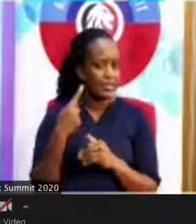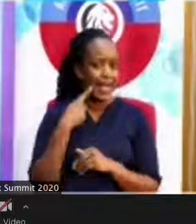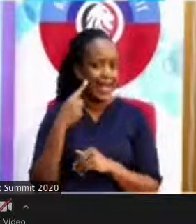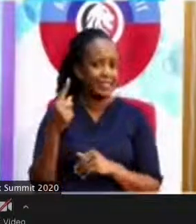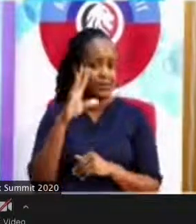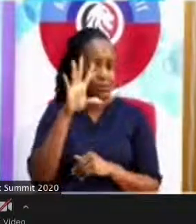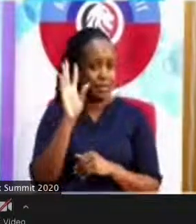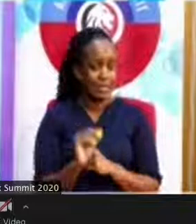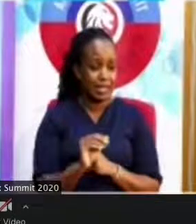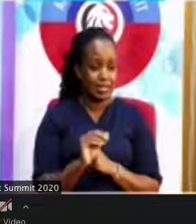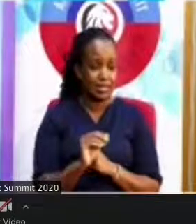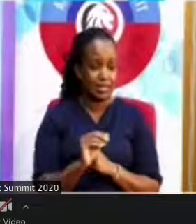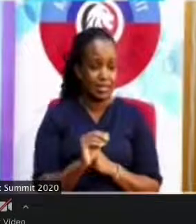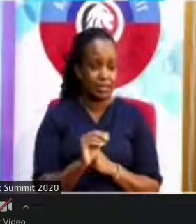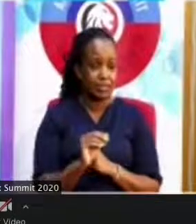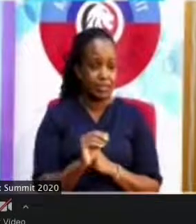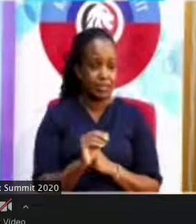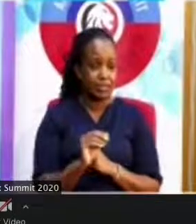running on technology.